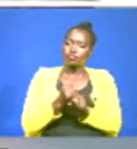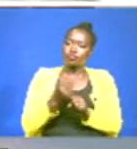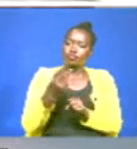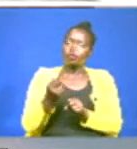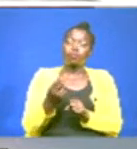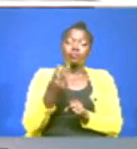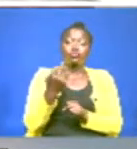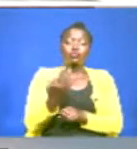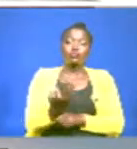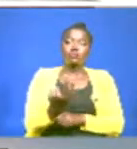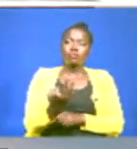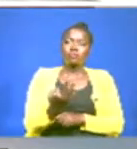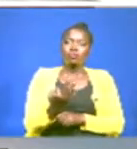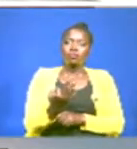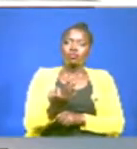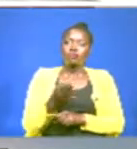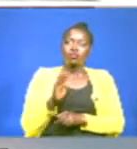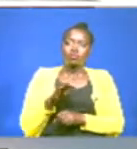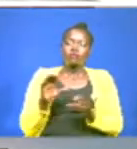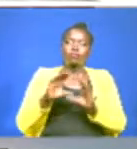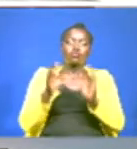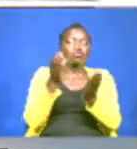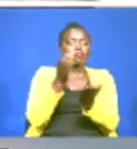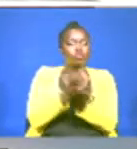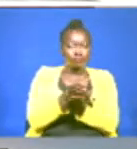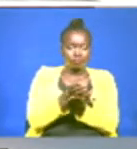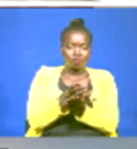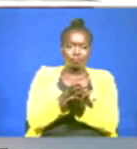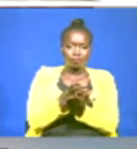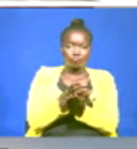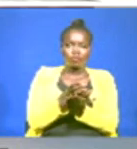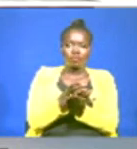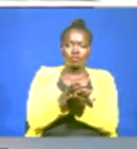and the Women's World Cup, we are